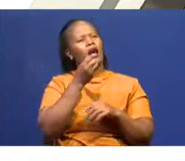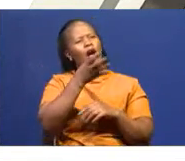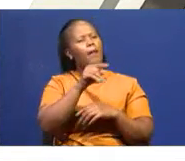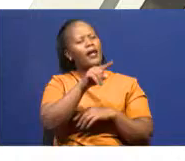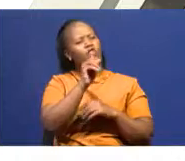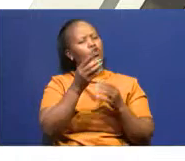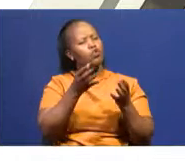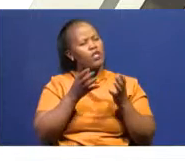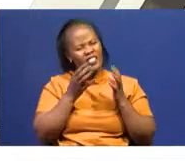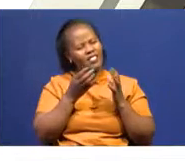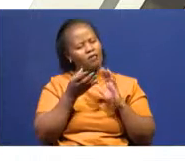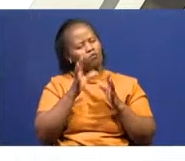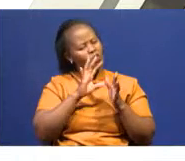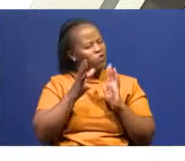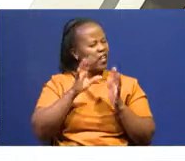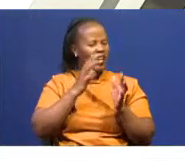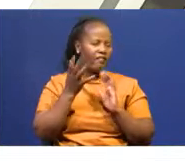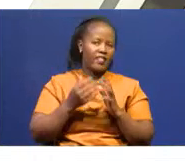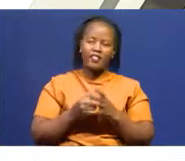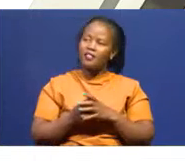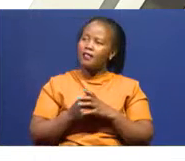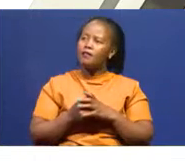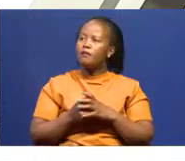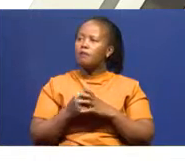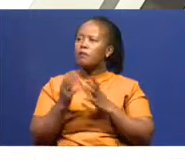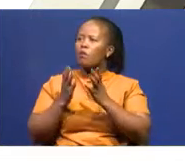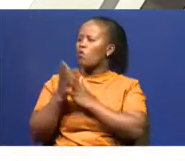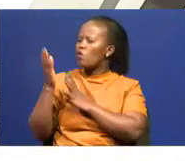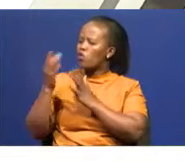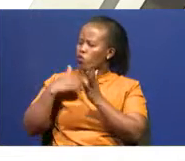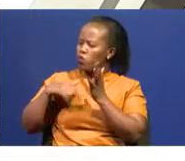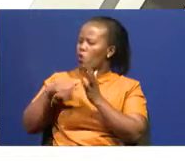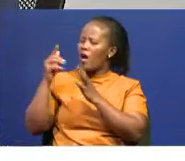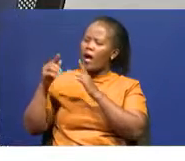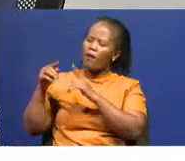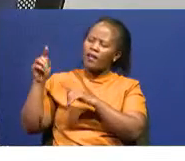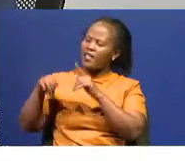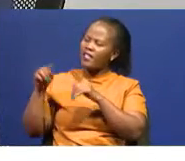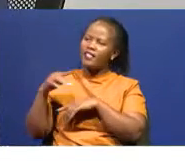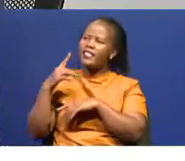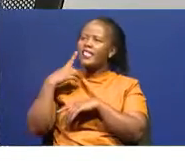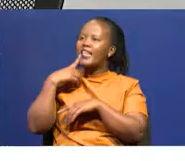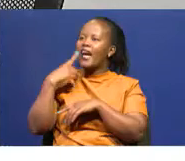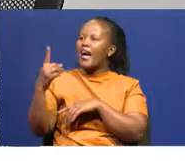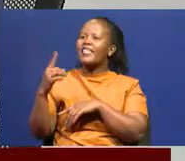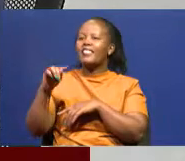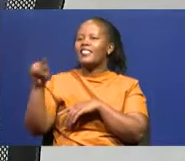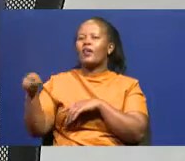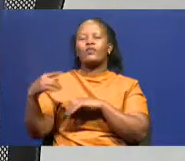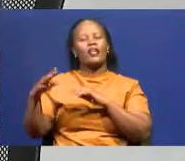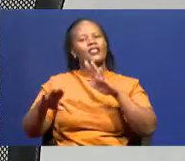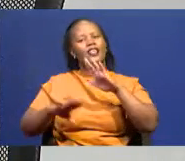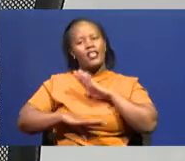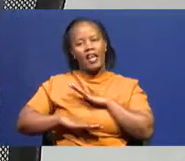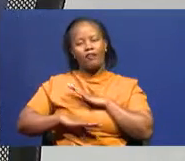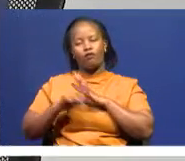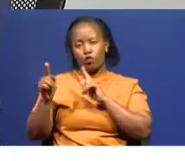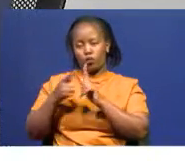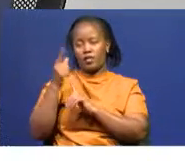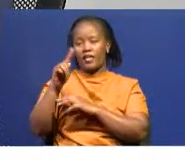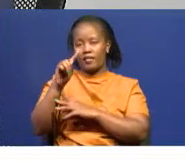need on average? Roughly, based on our calculation, that 100 is enough for us to initiate the first